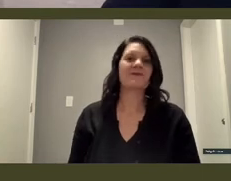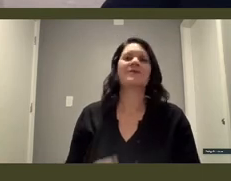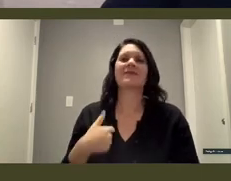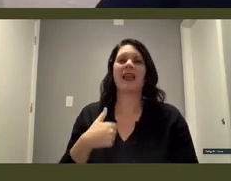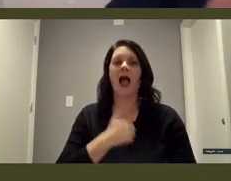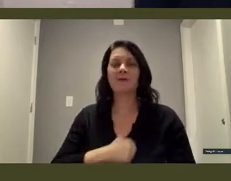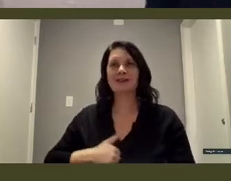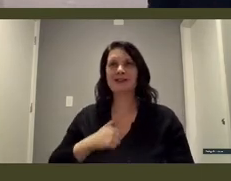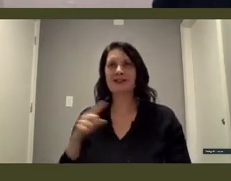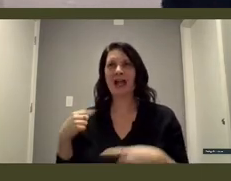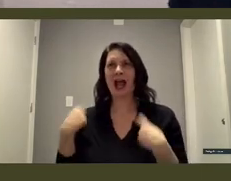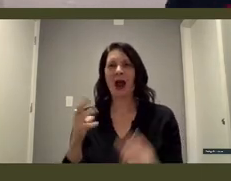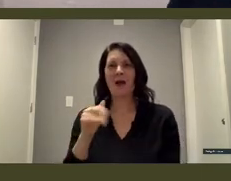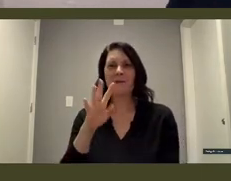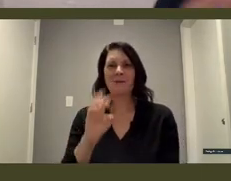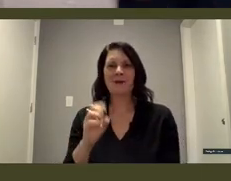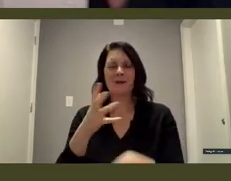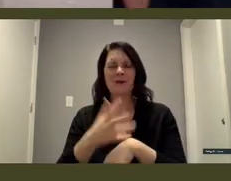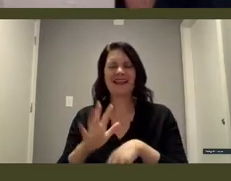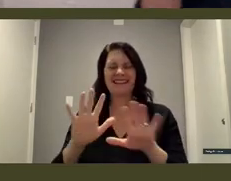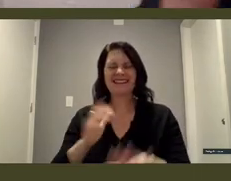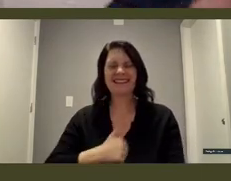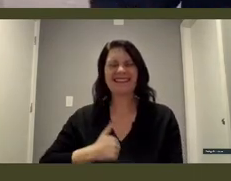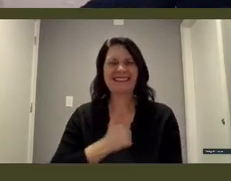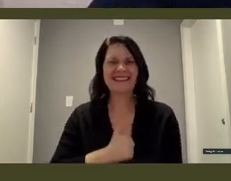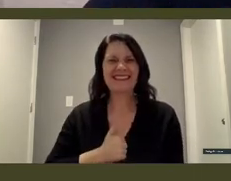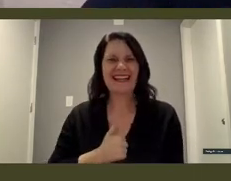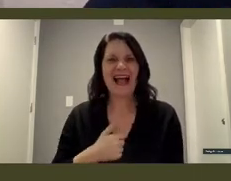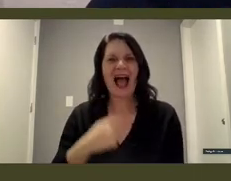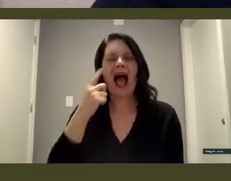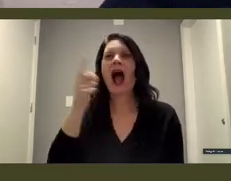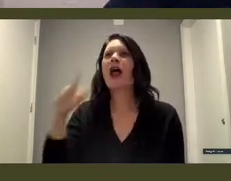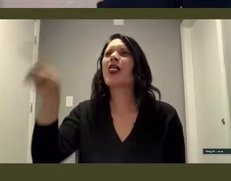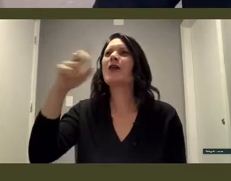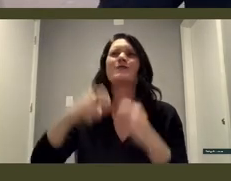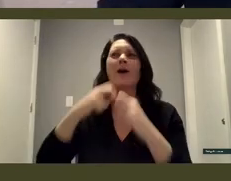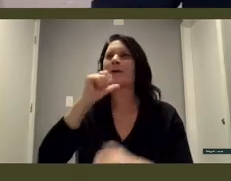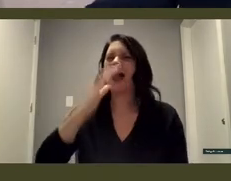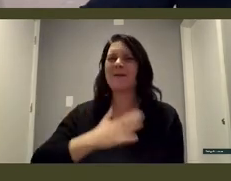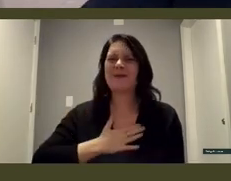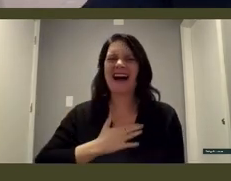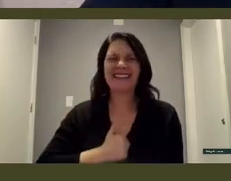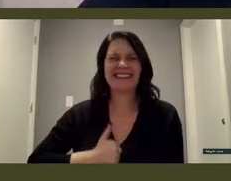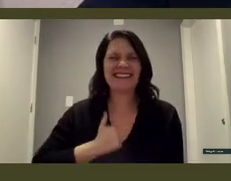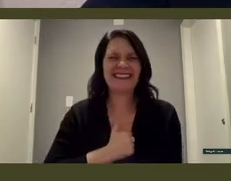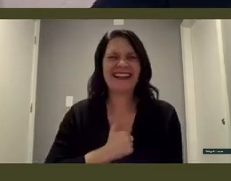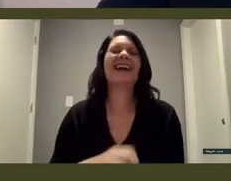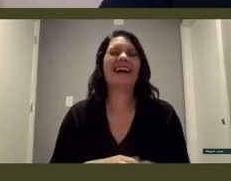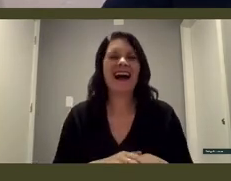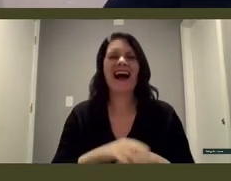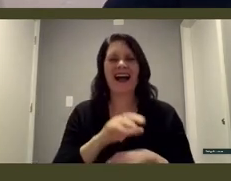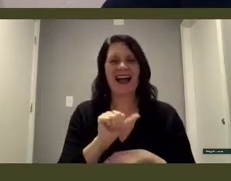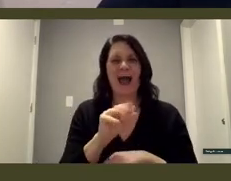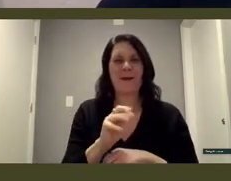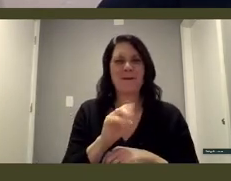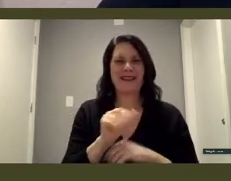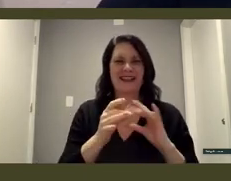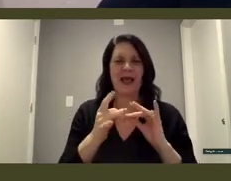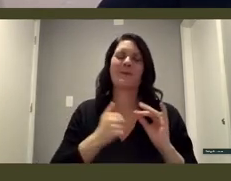that's great. Thank you very much indeed. I thought it was other people's problems, not mine. That's great. Sorry about